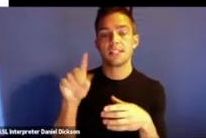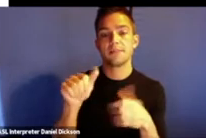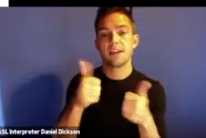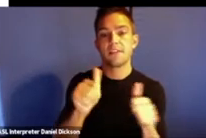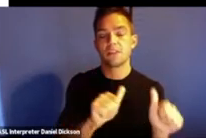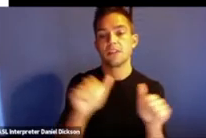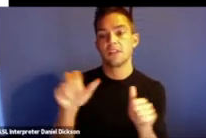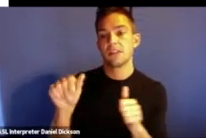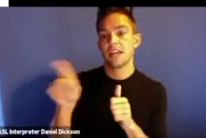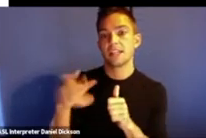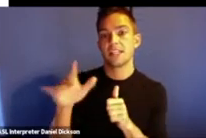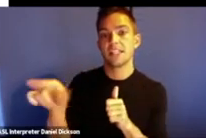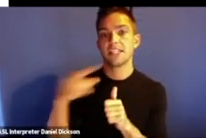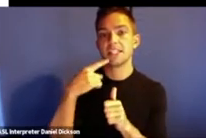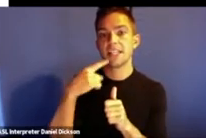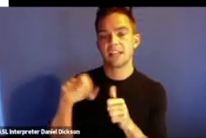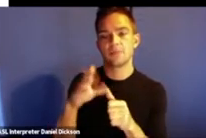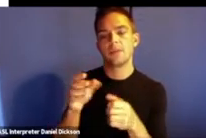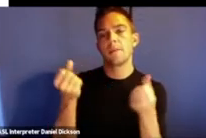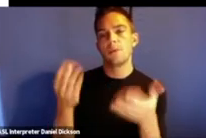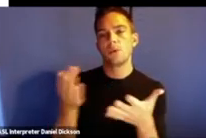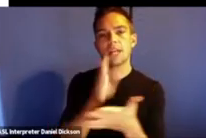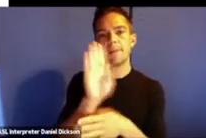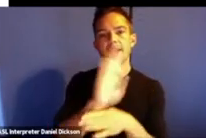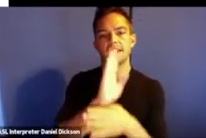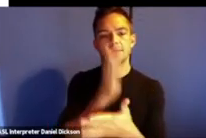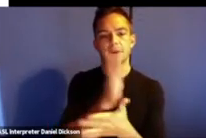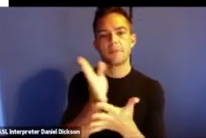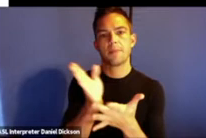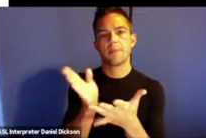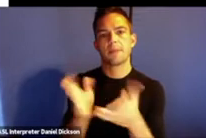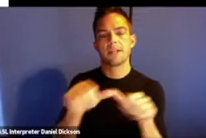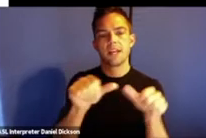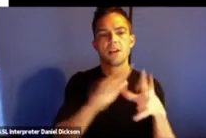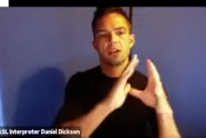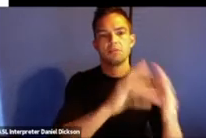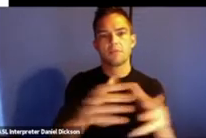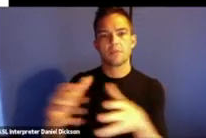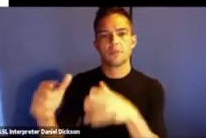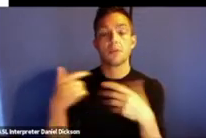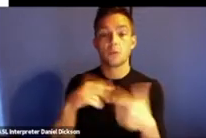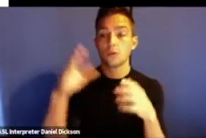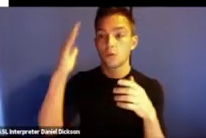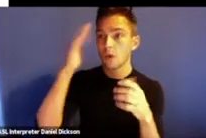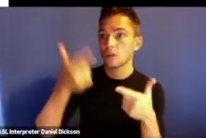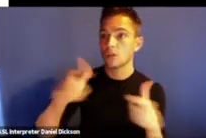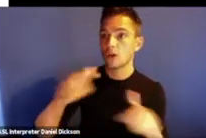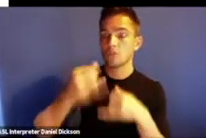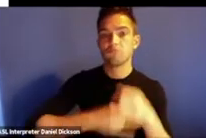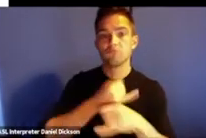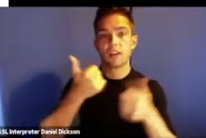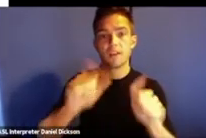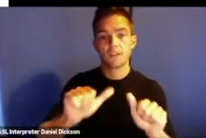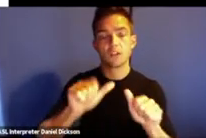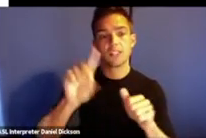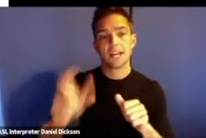said beautifully where it has to be multisectorial. But there were, which we were aware of, large international efforts to diagnose CP